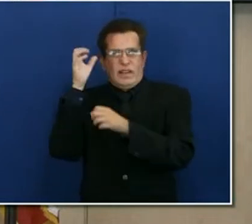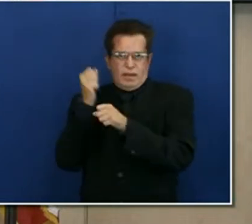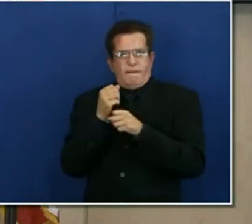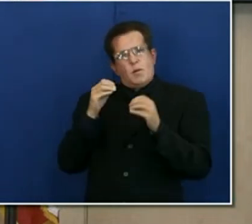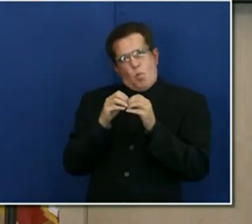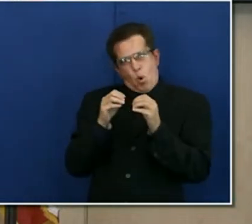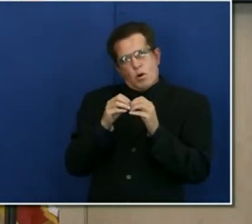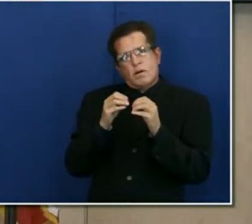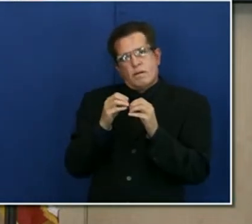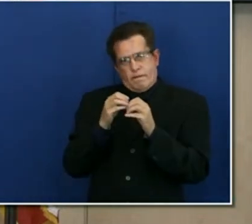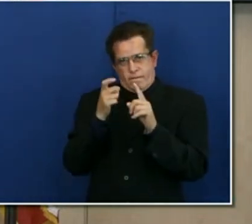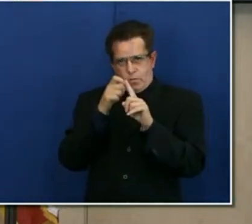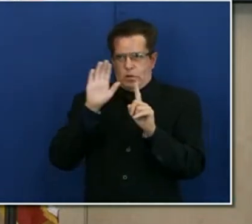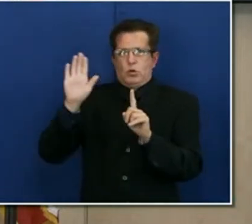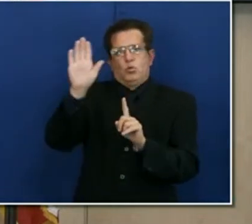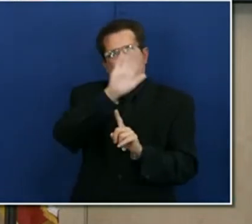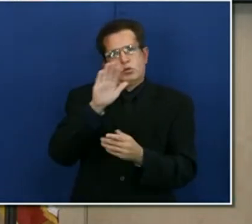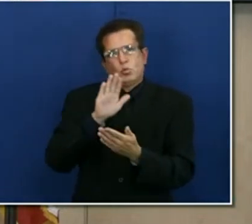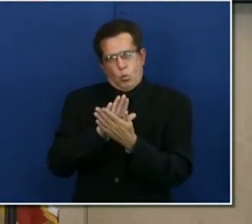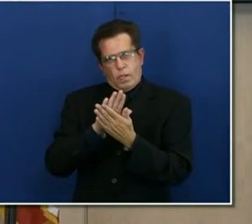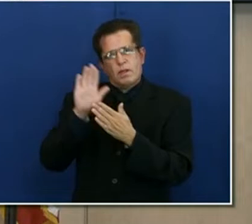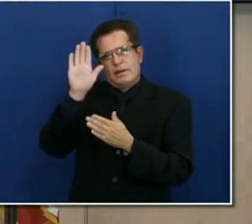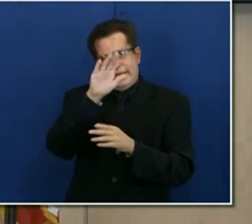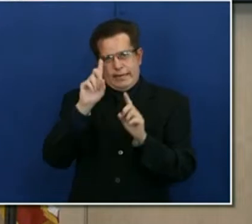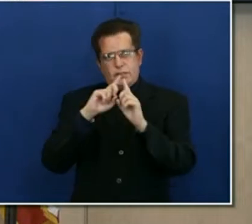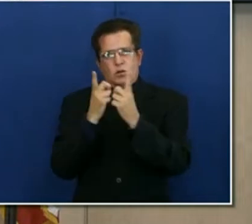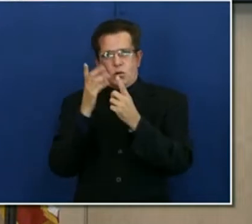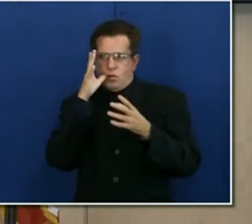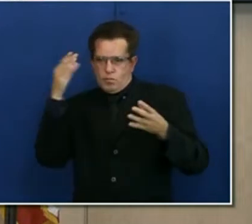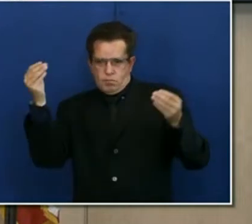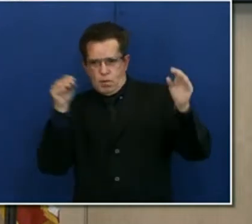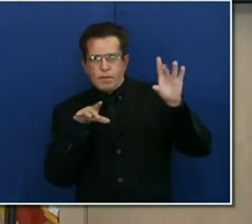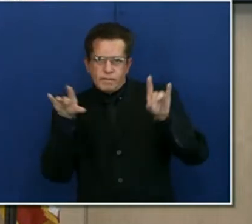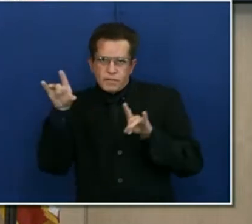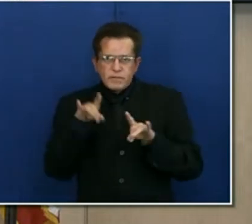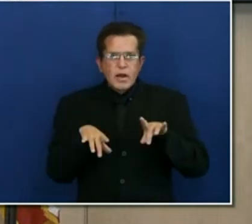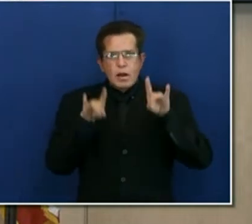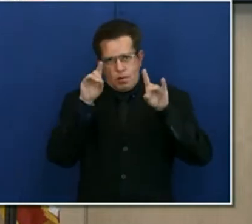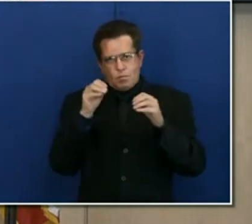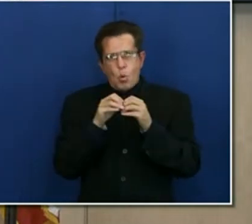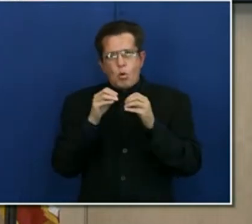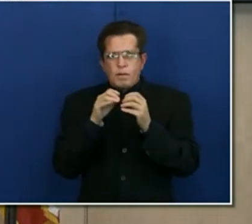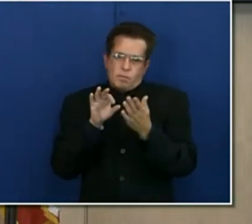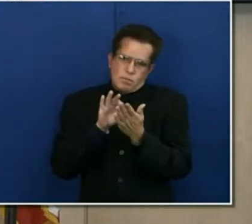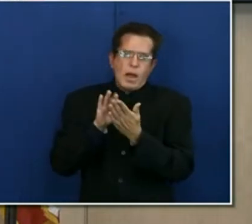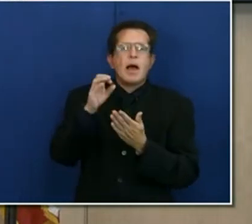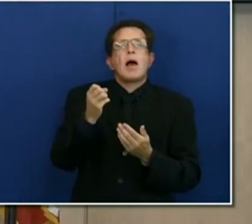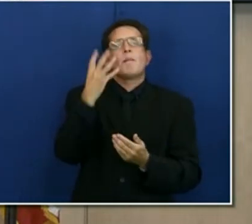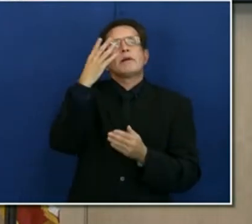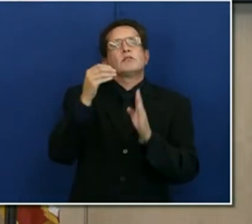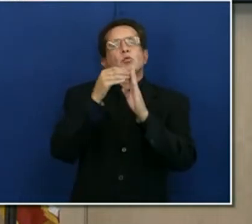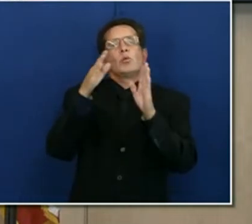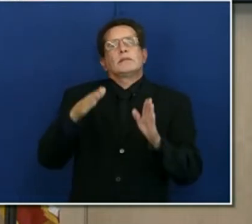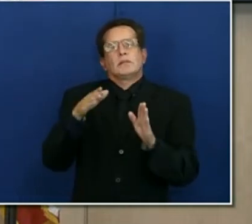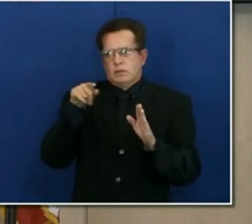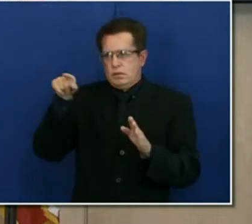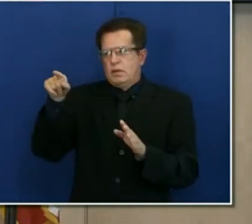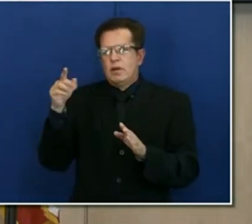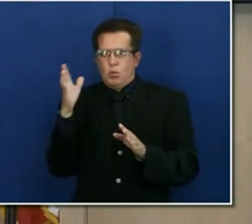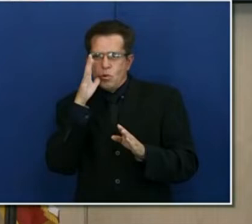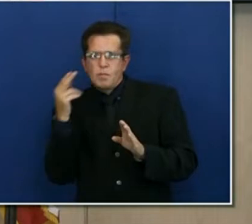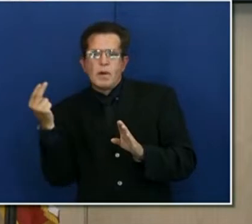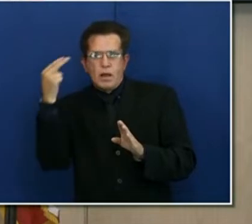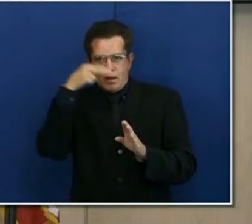information from all of the schools and districts in regard to the number of students that are currently participating in in-person